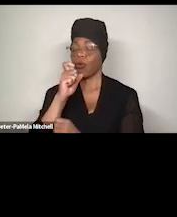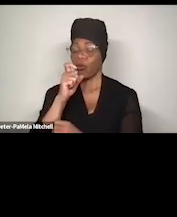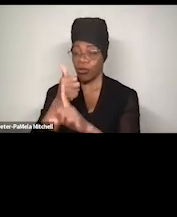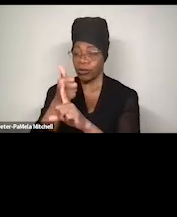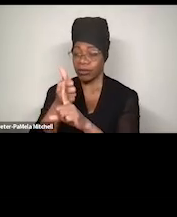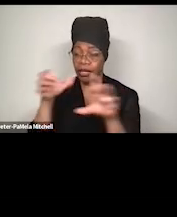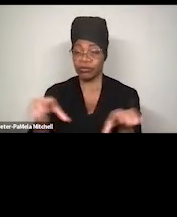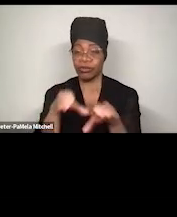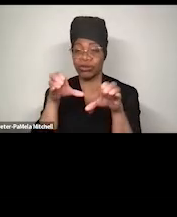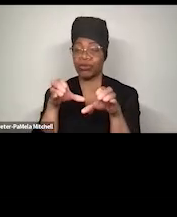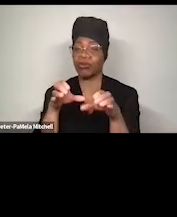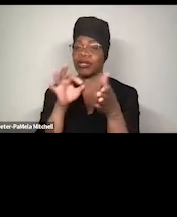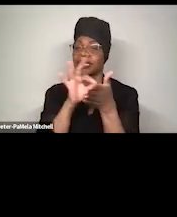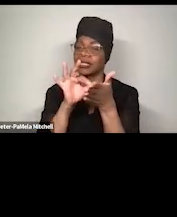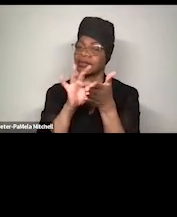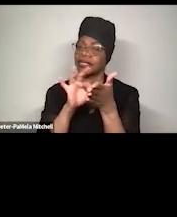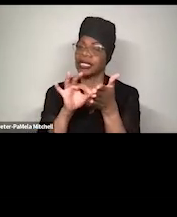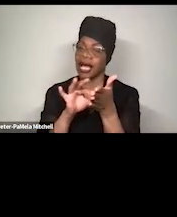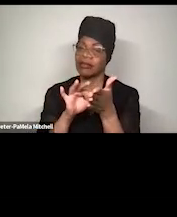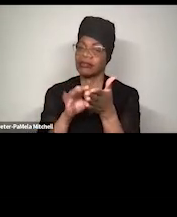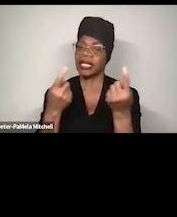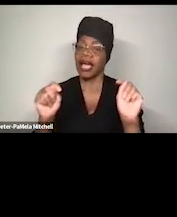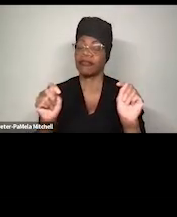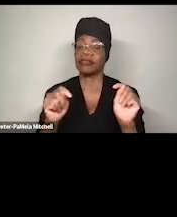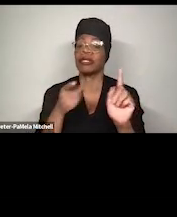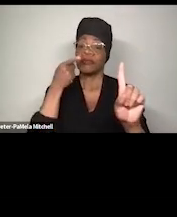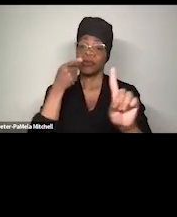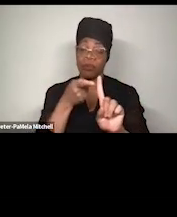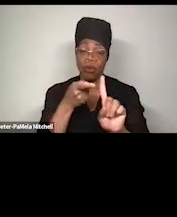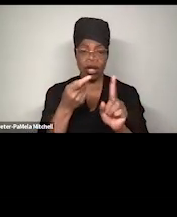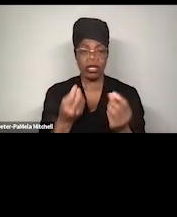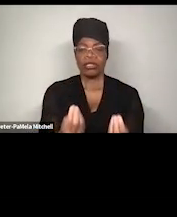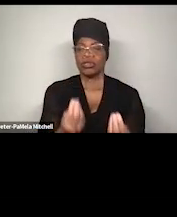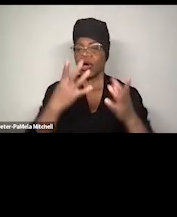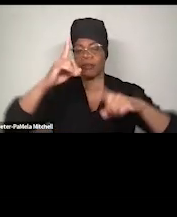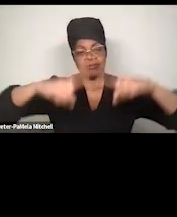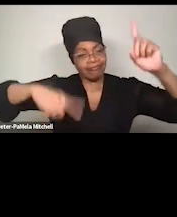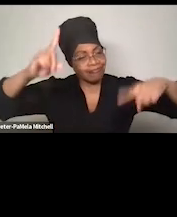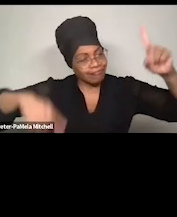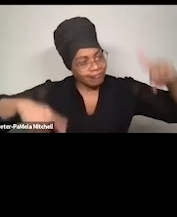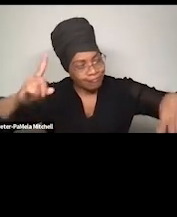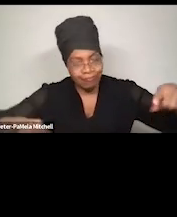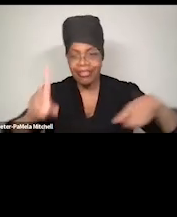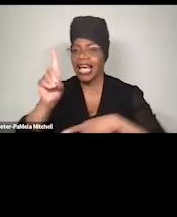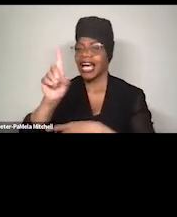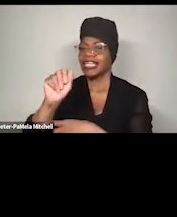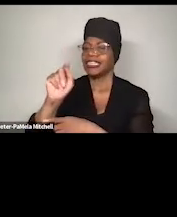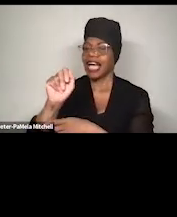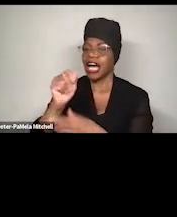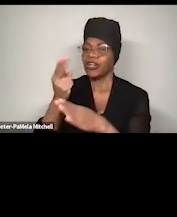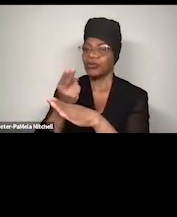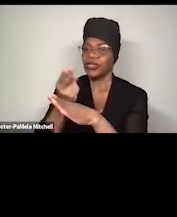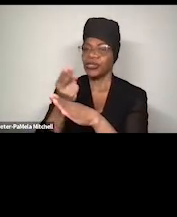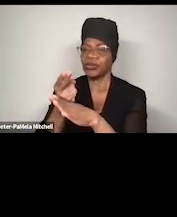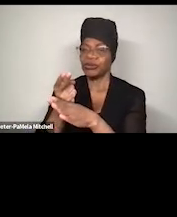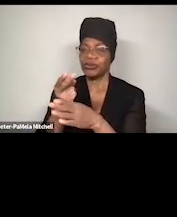the point of this is that there's a variety of sources of data that we use to track the numbers of youth and young adults experiencing